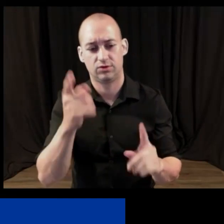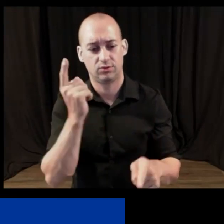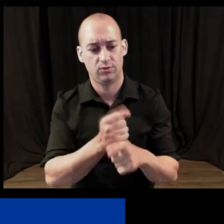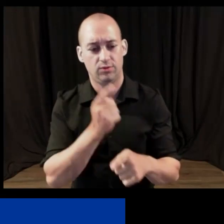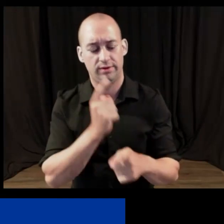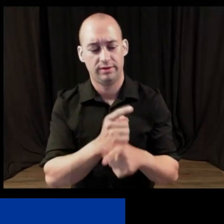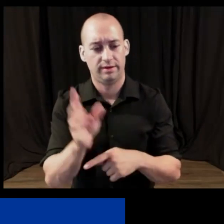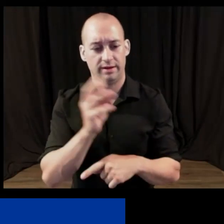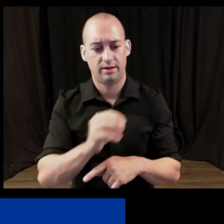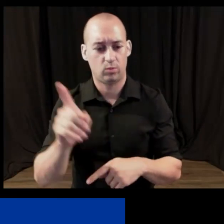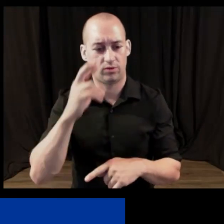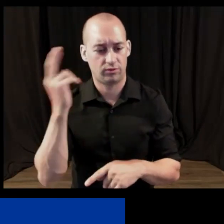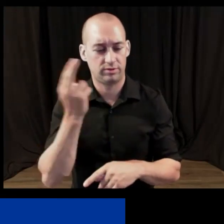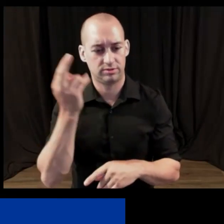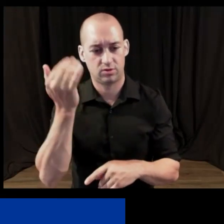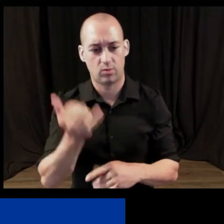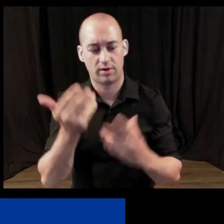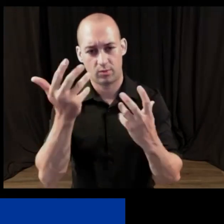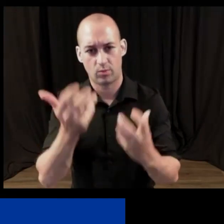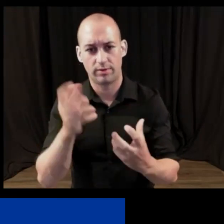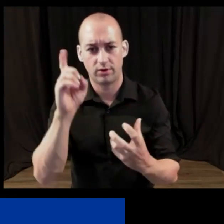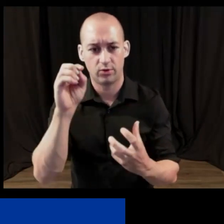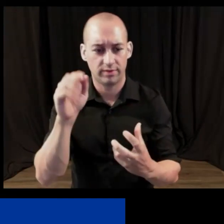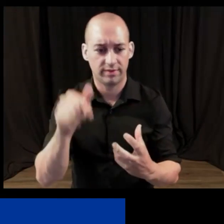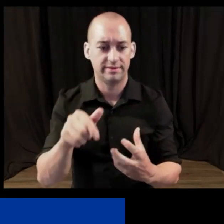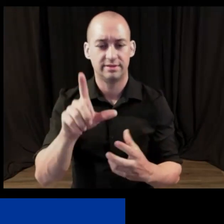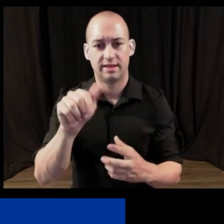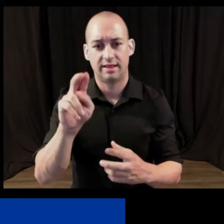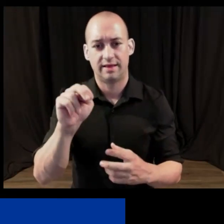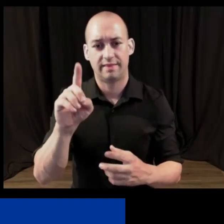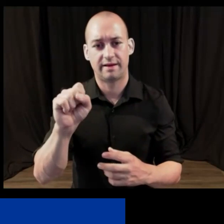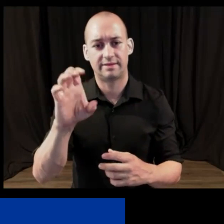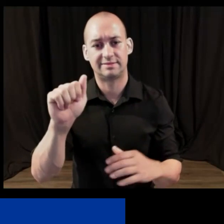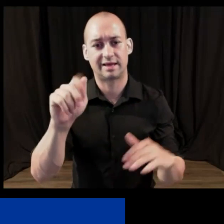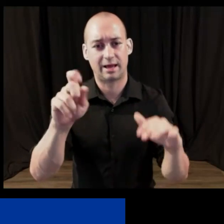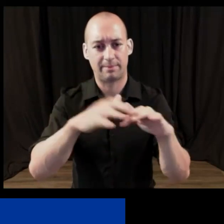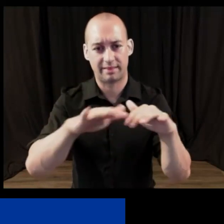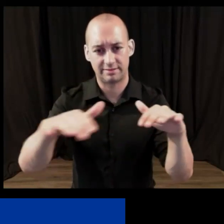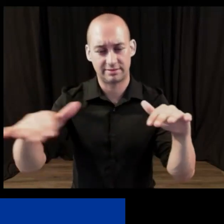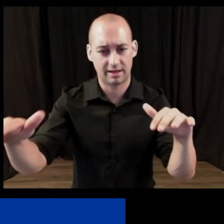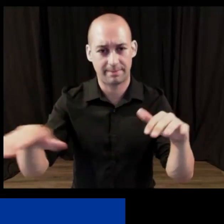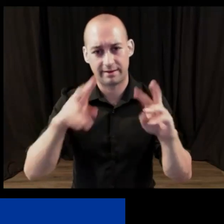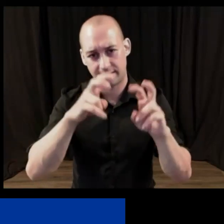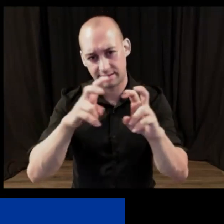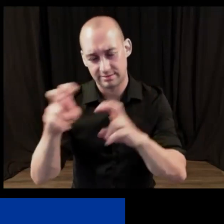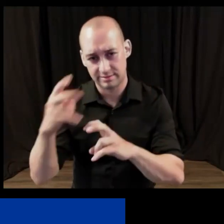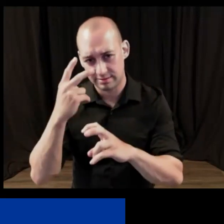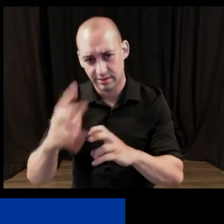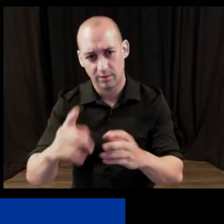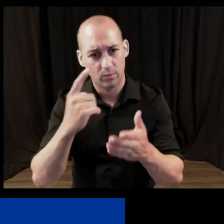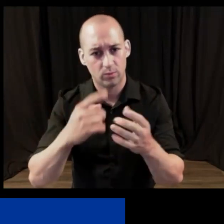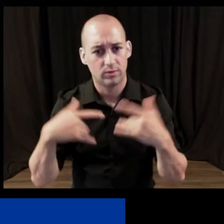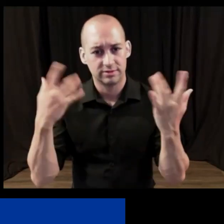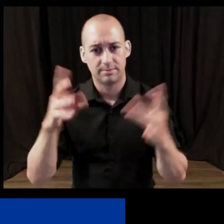And one of the reasons we want to do this sort of landscape analysis and look and see what's going on in other states is that